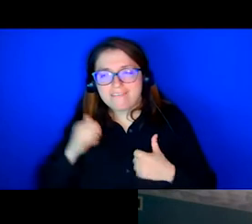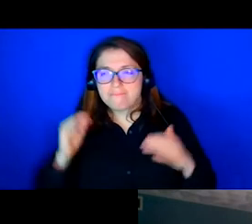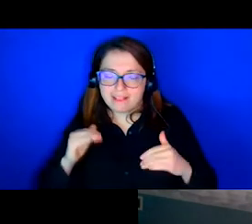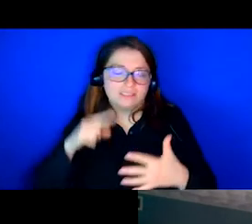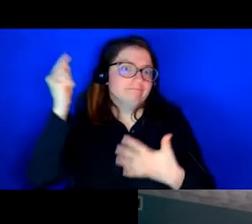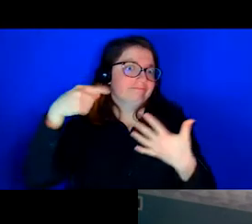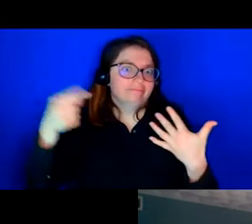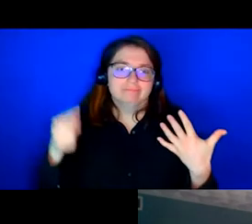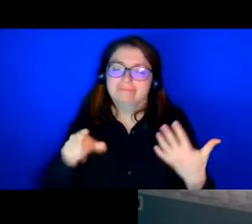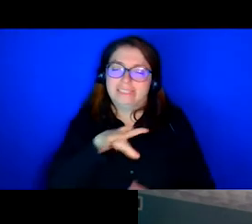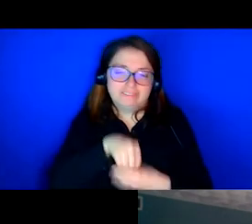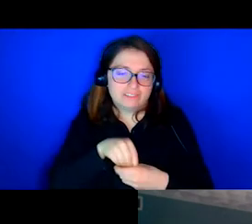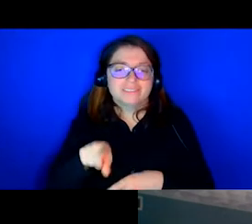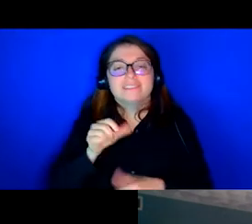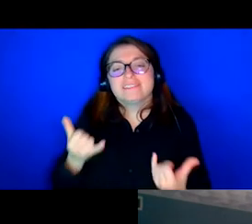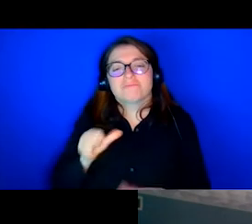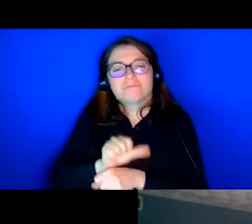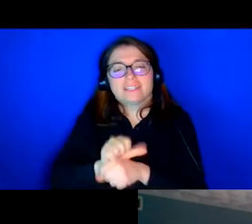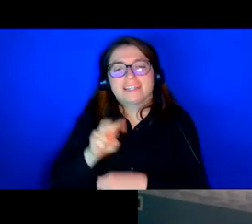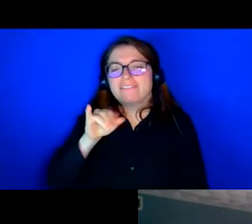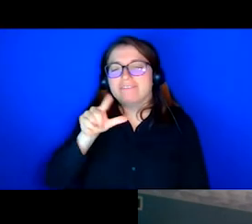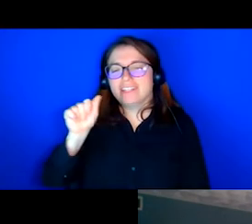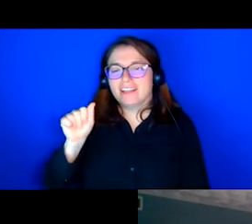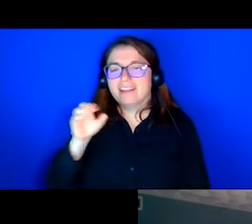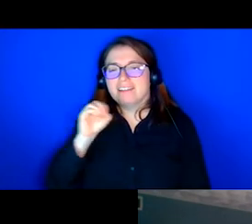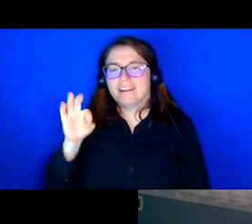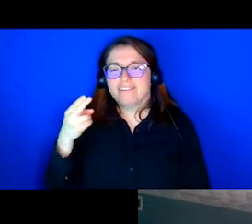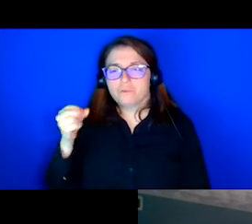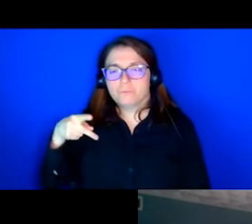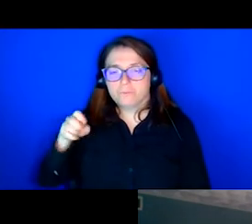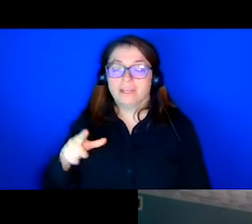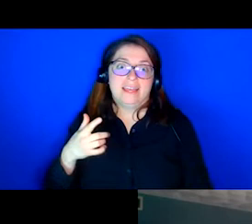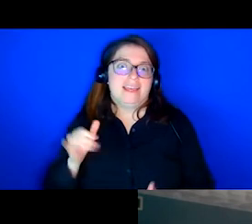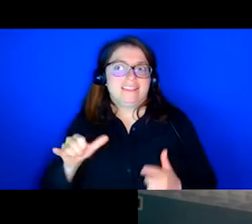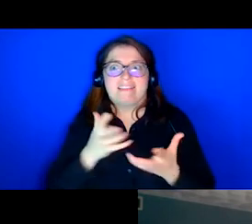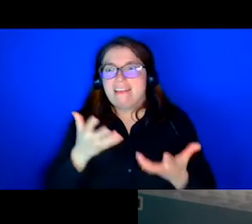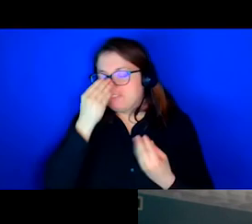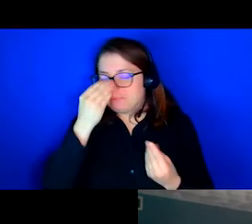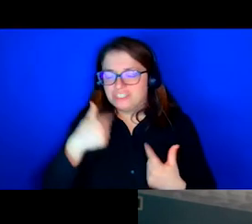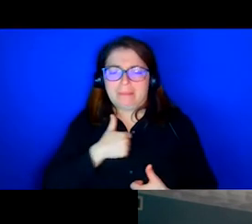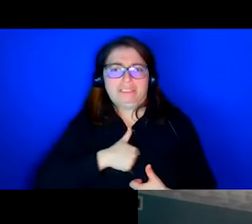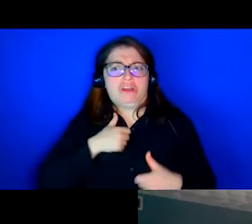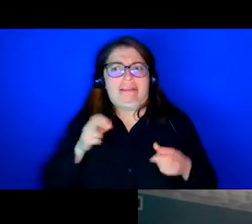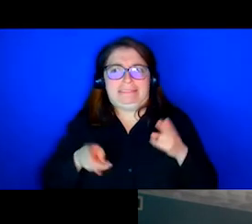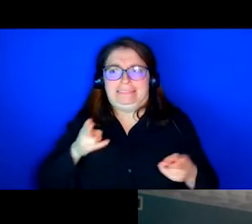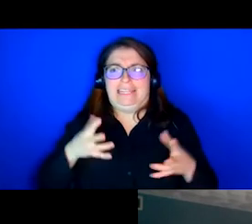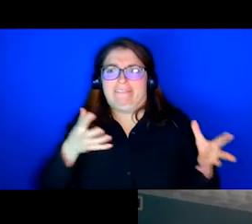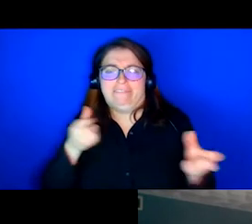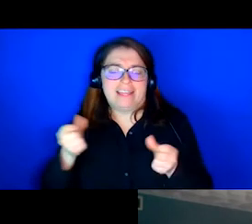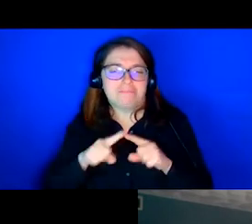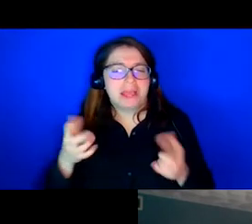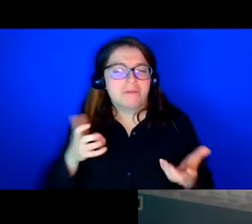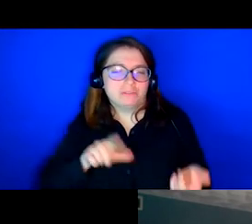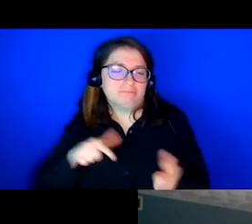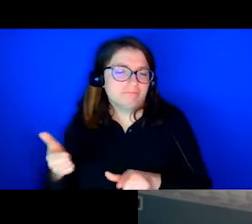at the Villa of Hope. That is a lot. I'm sorry I said it so fast, Jonathan, but I want to give you all of your time to present on